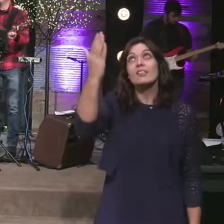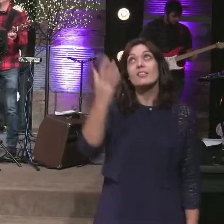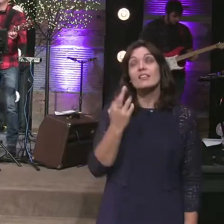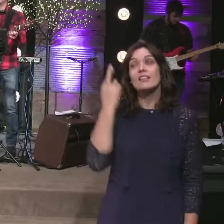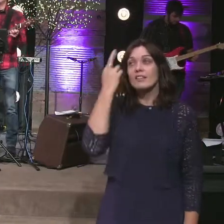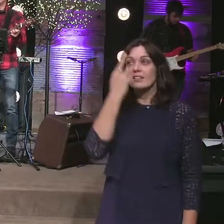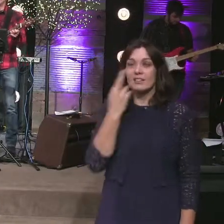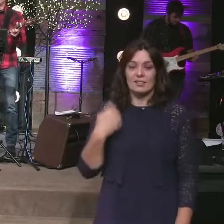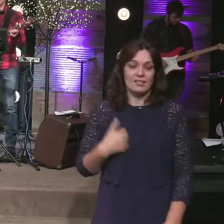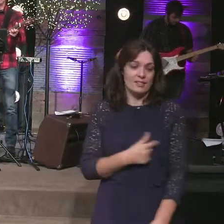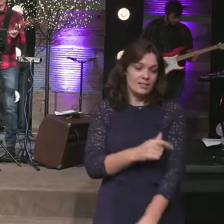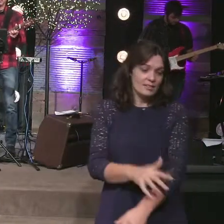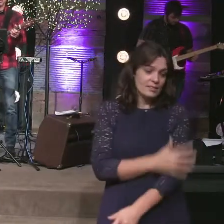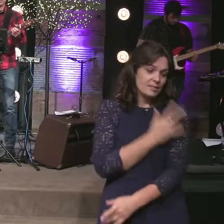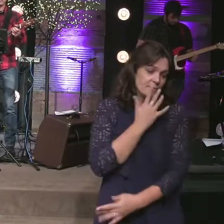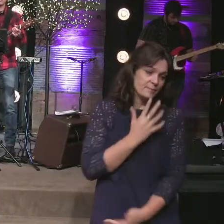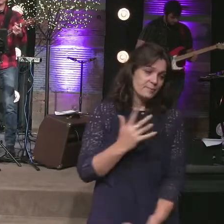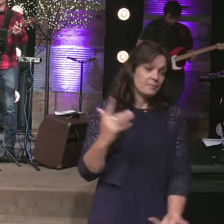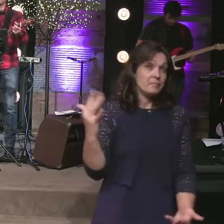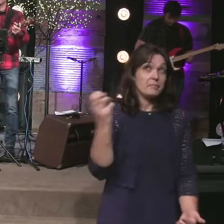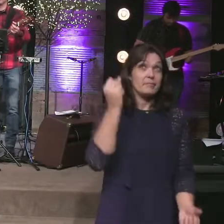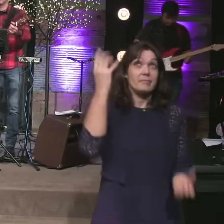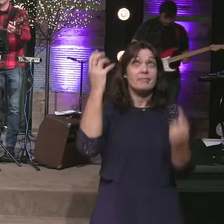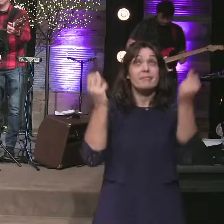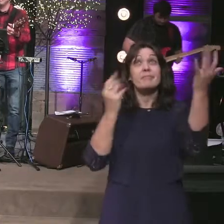You're the reason we're singing.